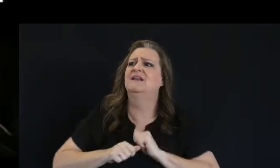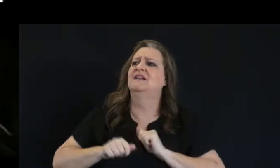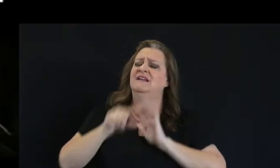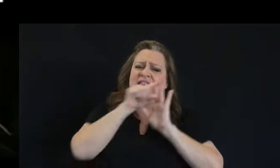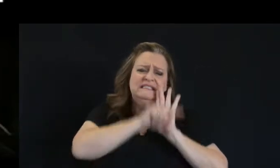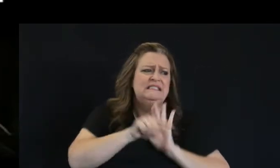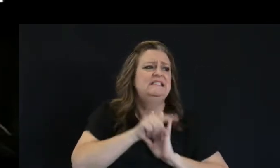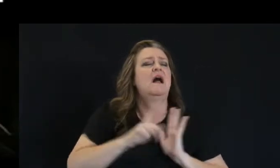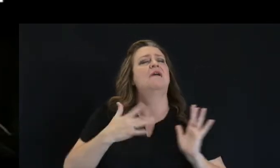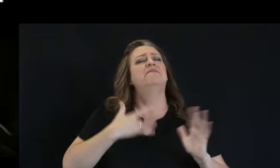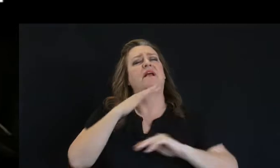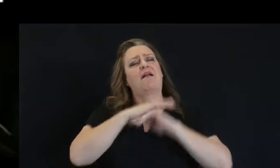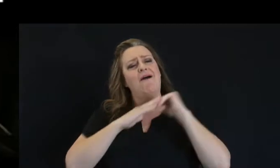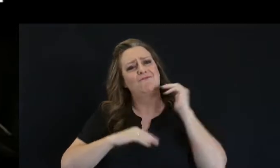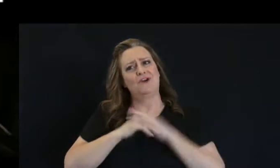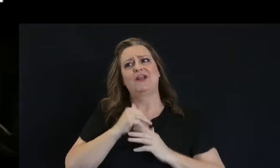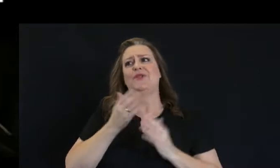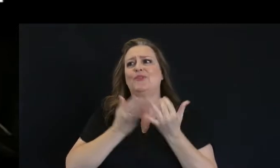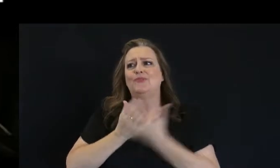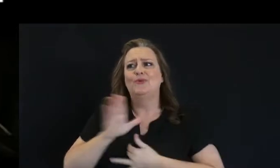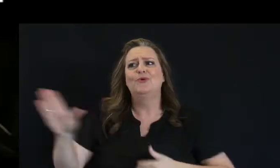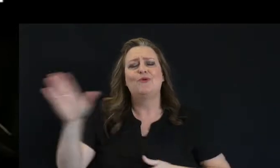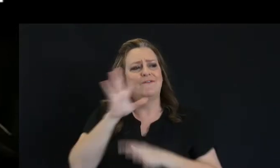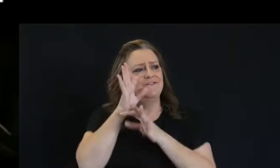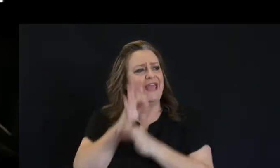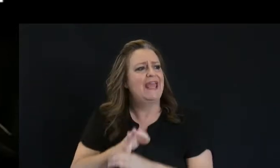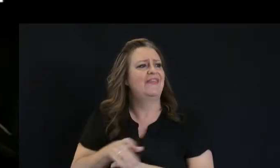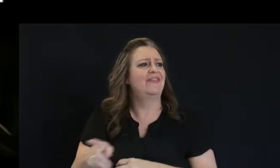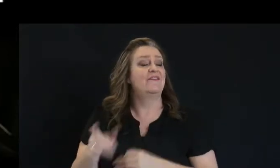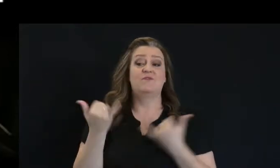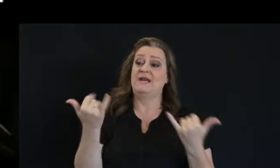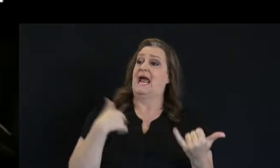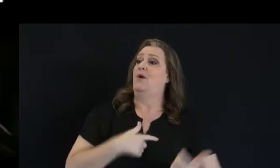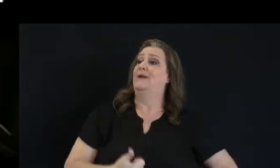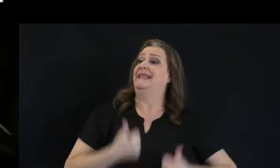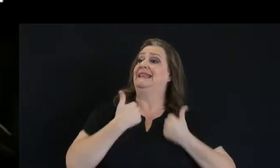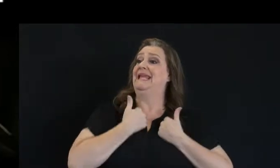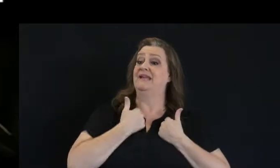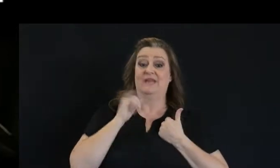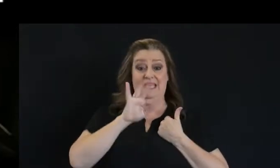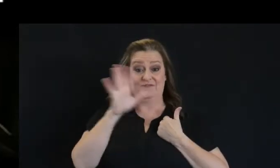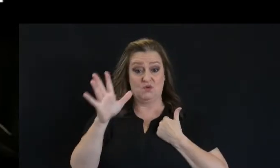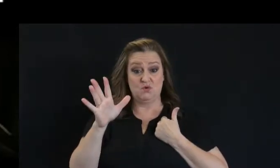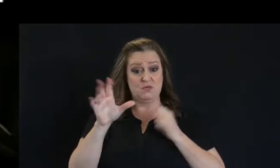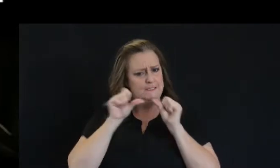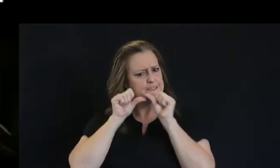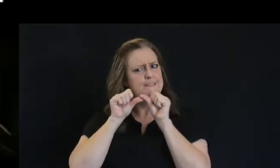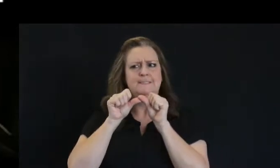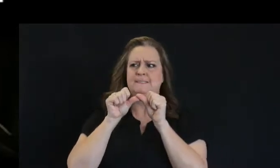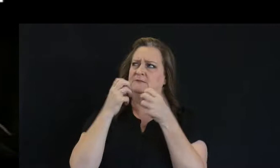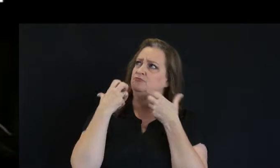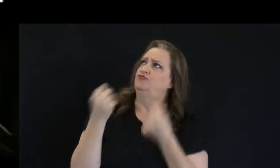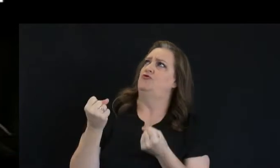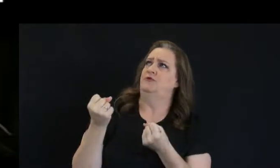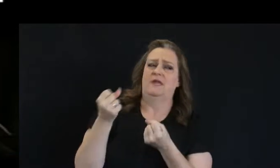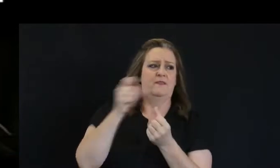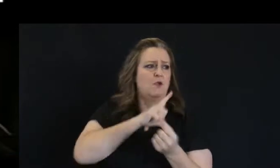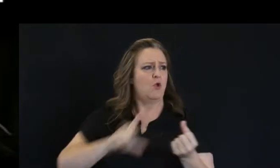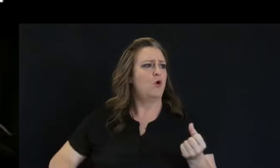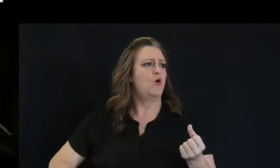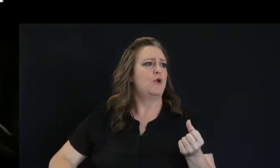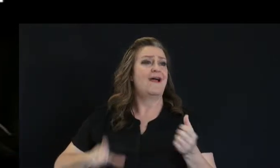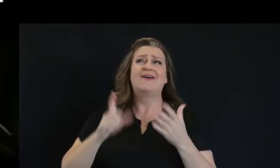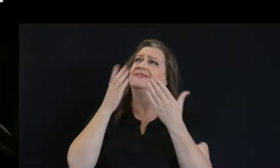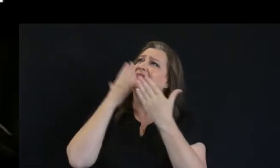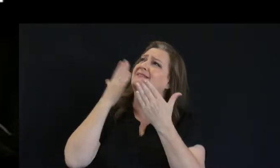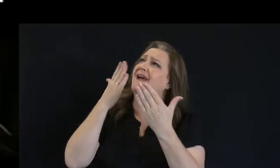have been comforted about you through your faith. For now we live, if you are standing fast in the Lord. For what